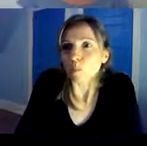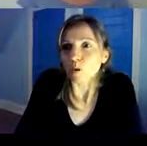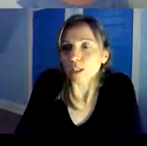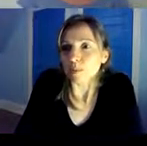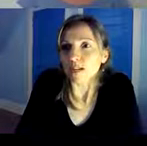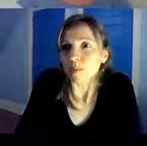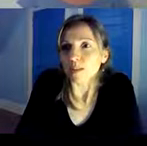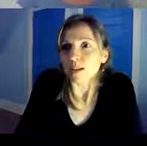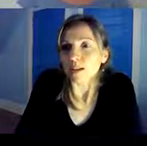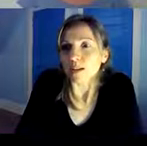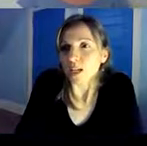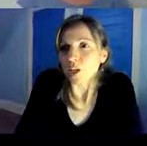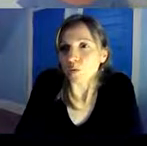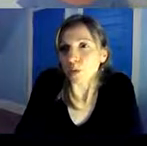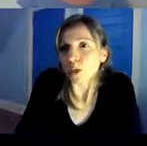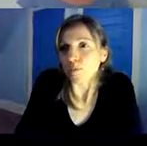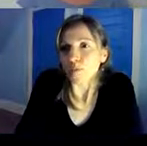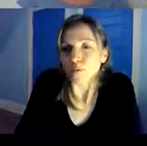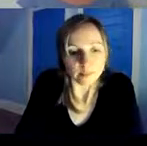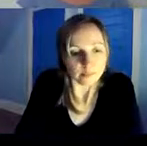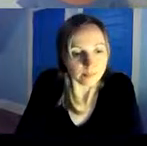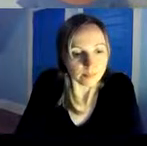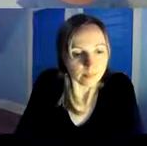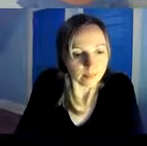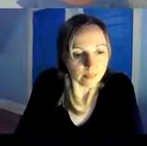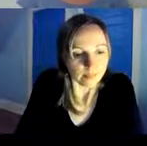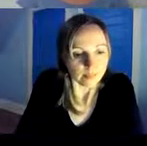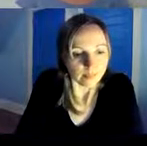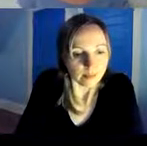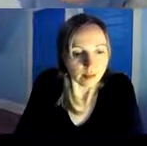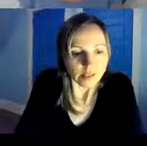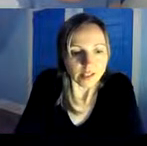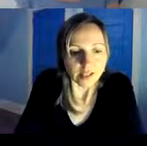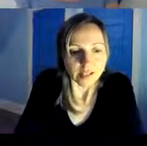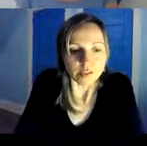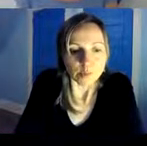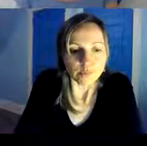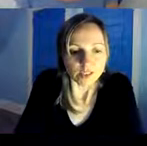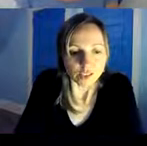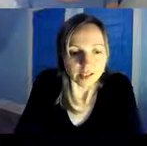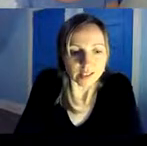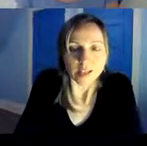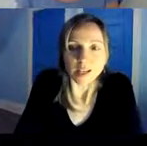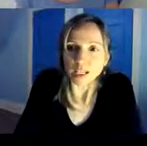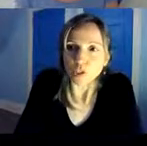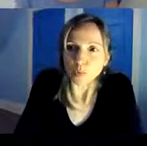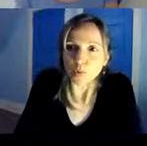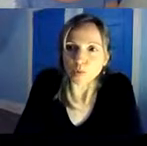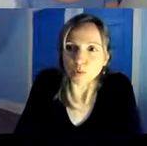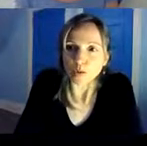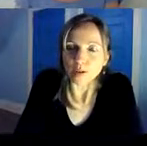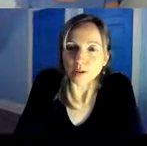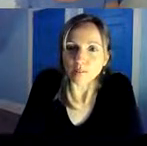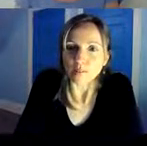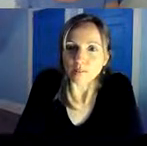that you don't have more just coming up and taking over where you've removed it. Obviously, again, you need to be vigilant and dispose